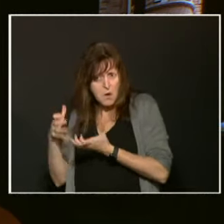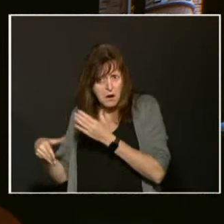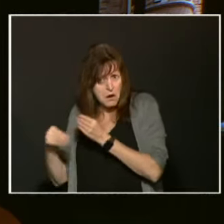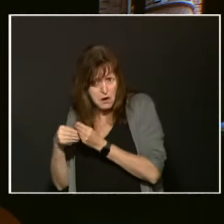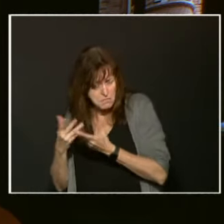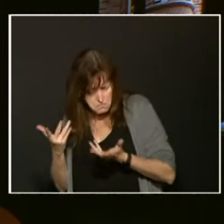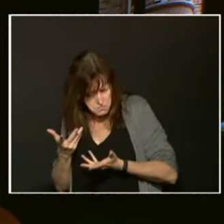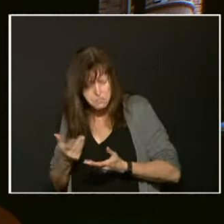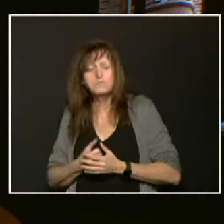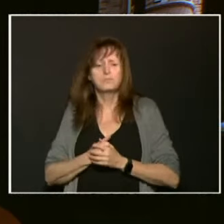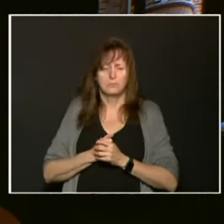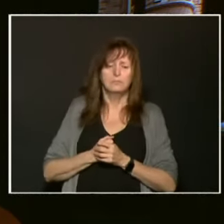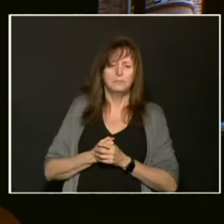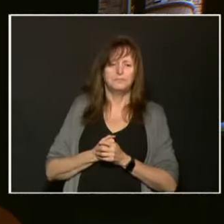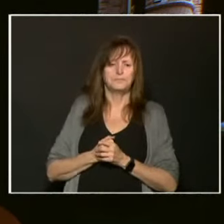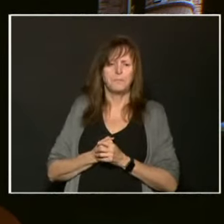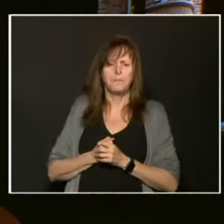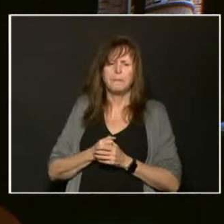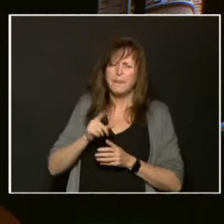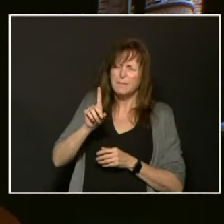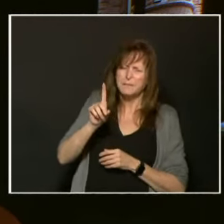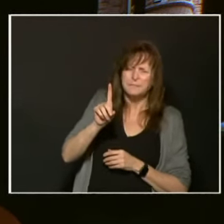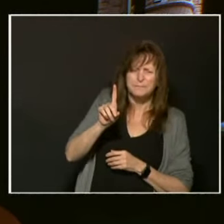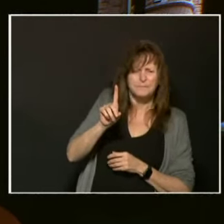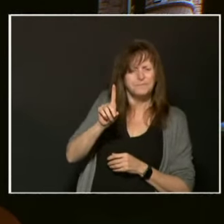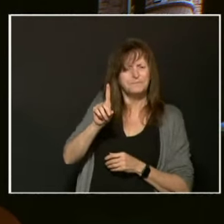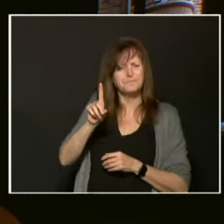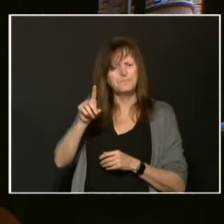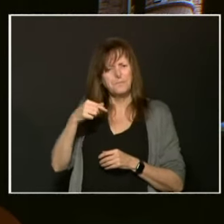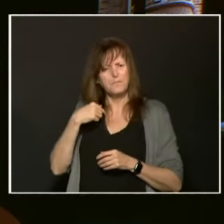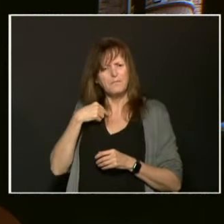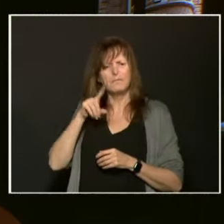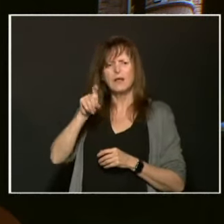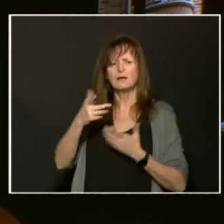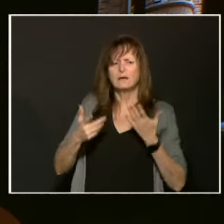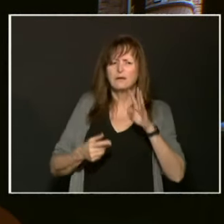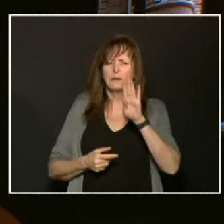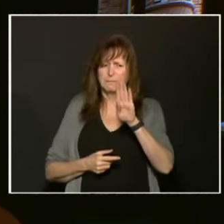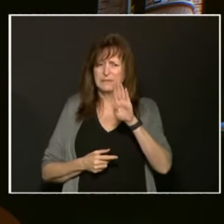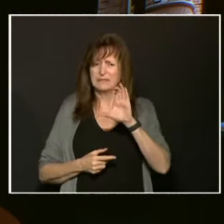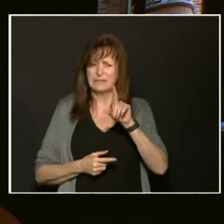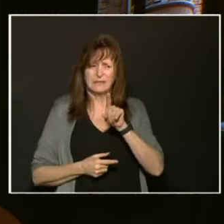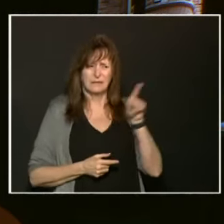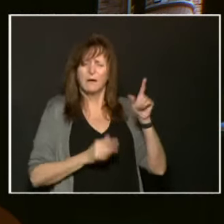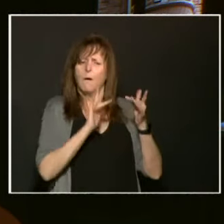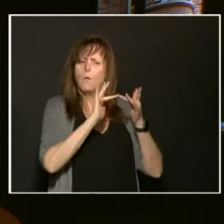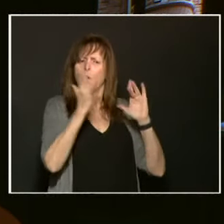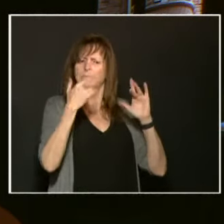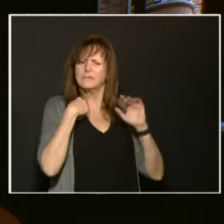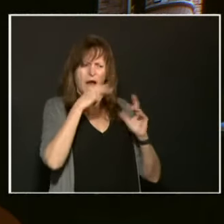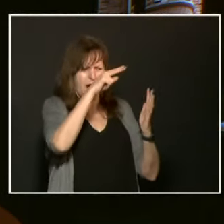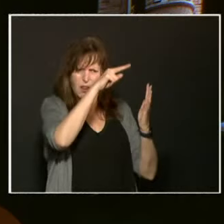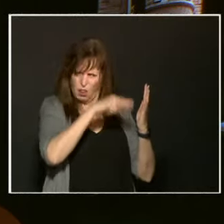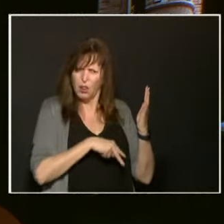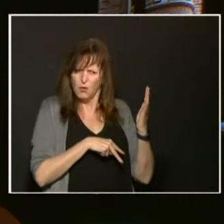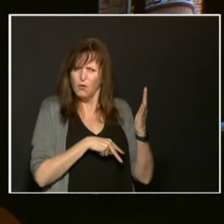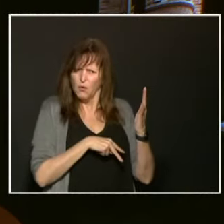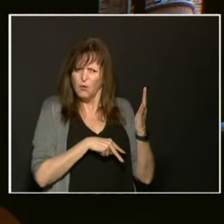I was looking at the BBC website today, and the cases of of Delta there are